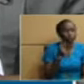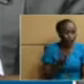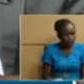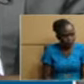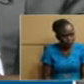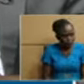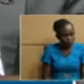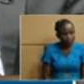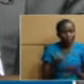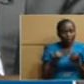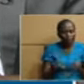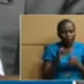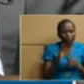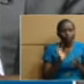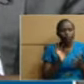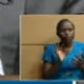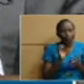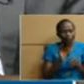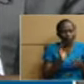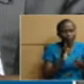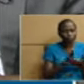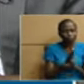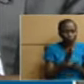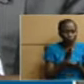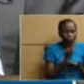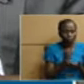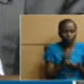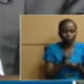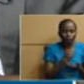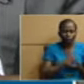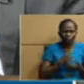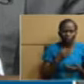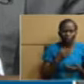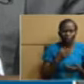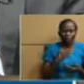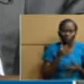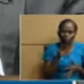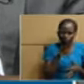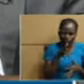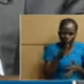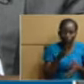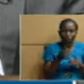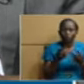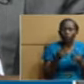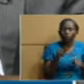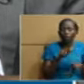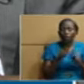So this then brings in a very big challenge in terms of promoting